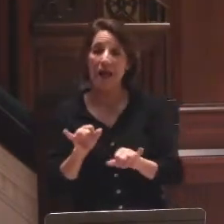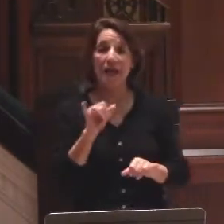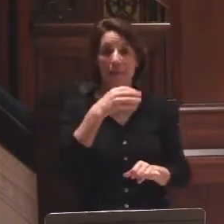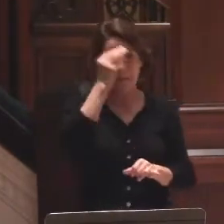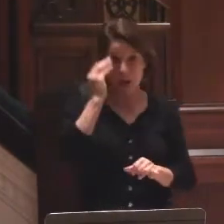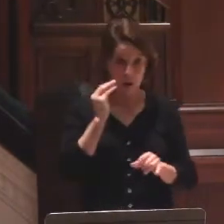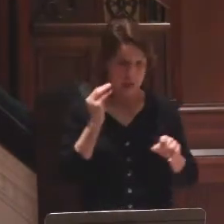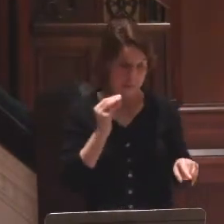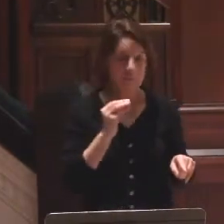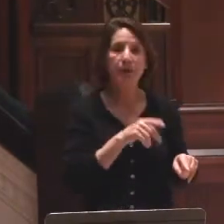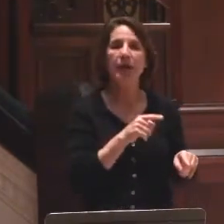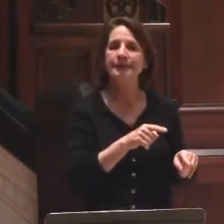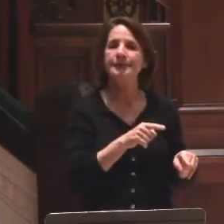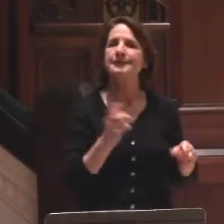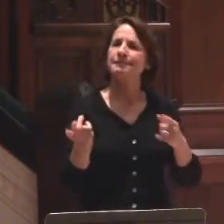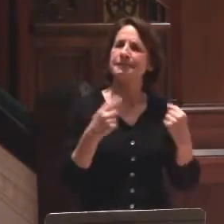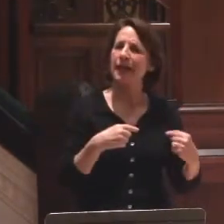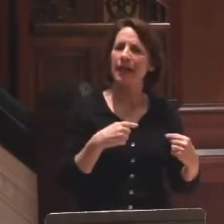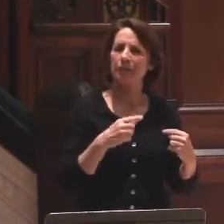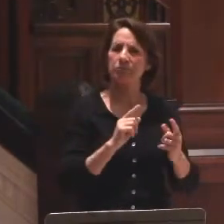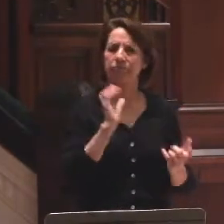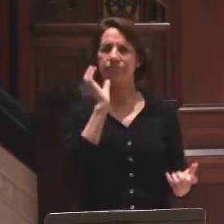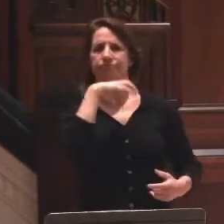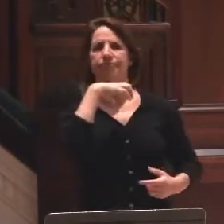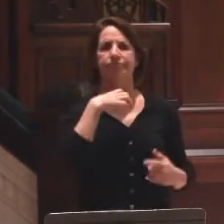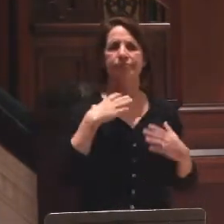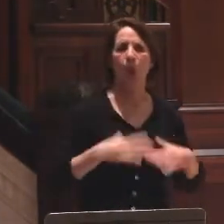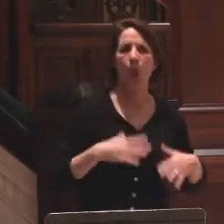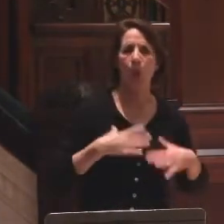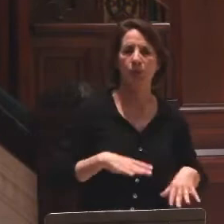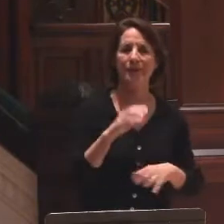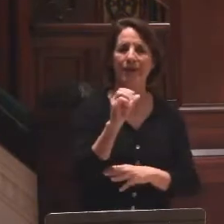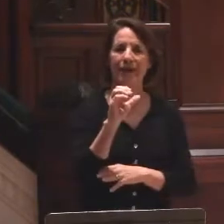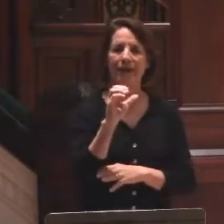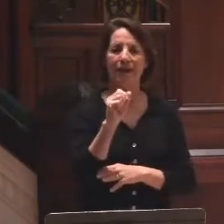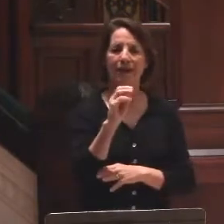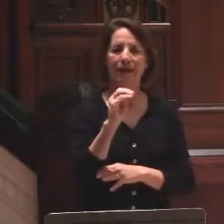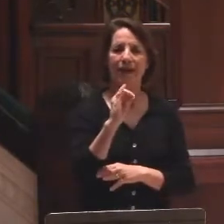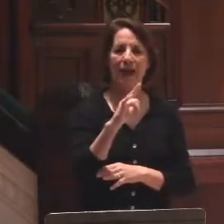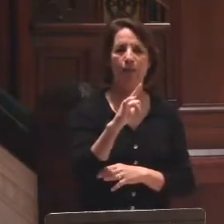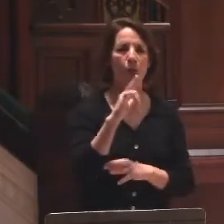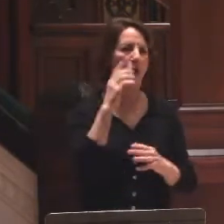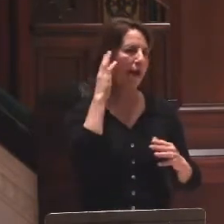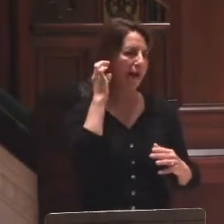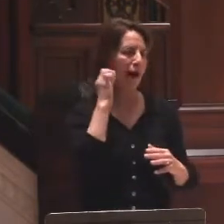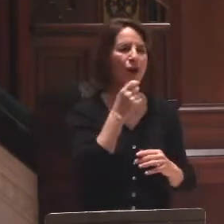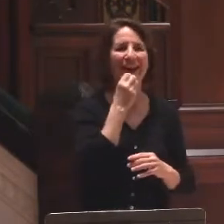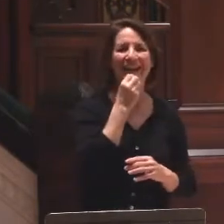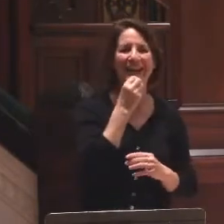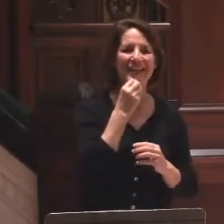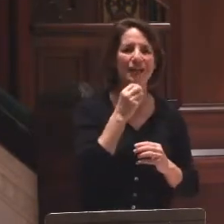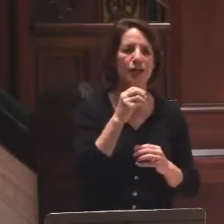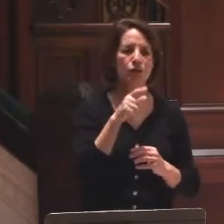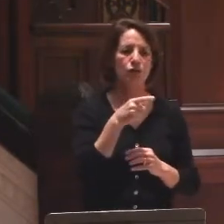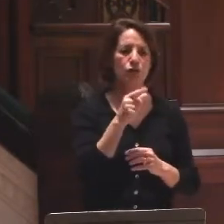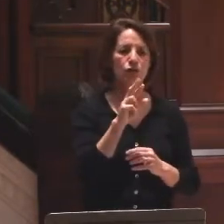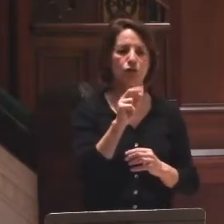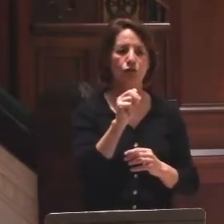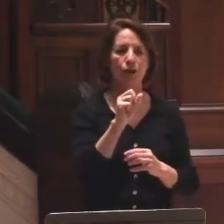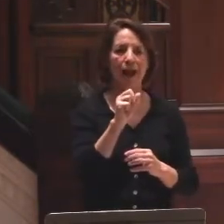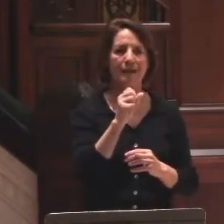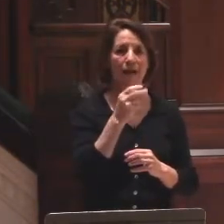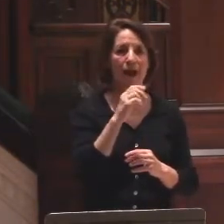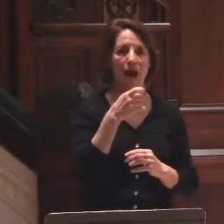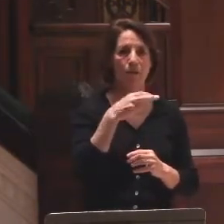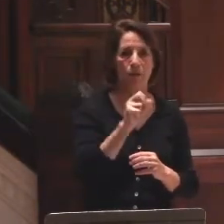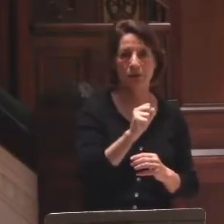the Baptist came unusually dressed. He wore camel's hair. He ate grasshoppers. He was a nonconformist.